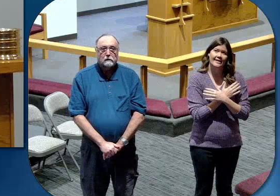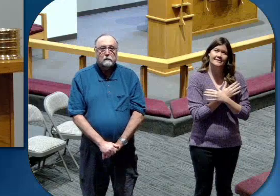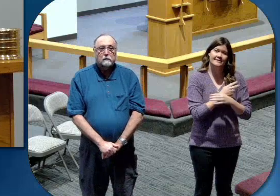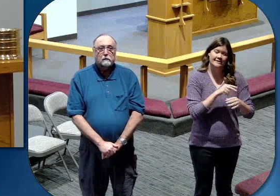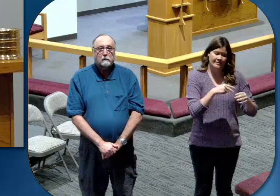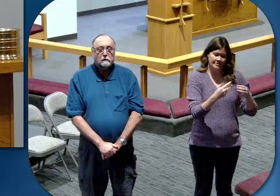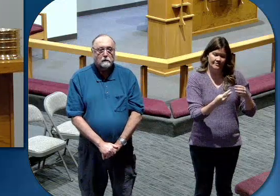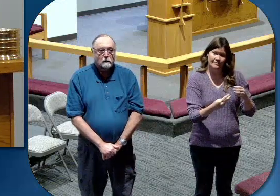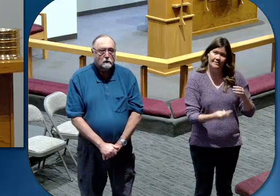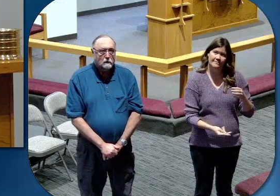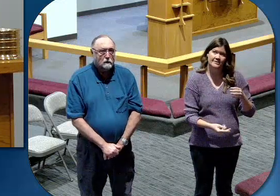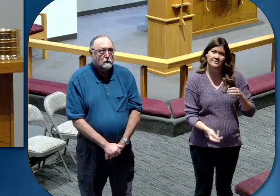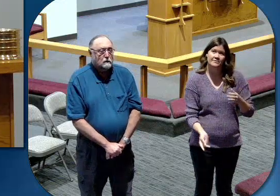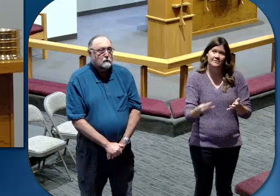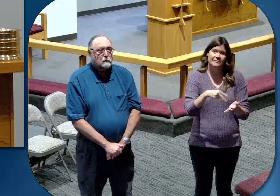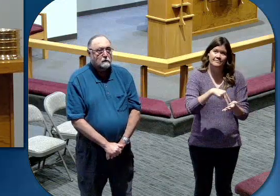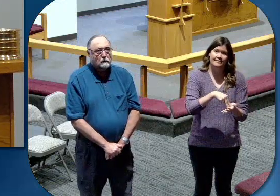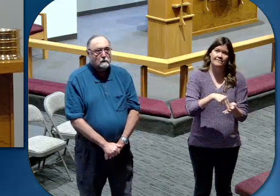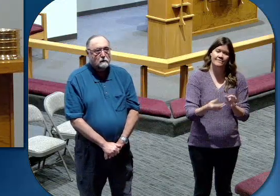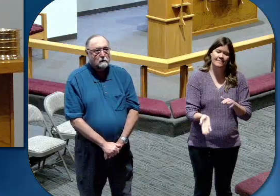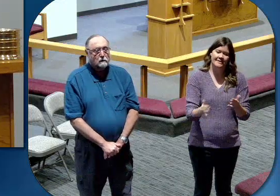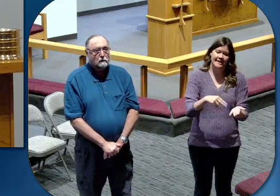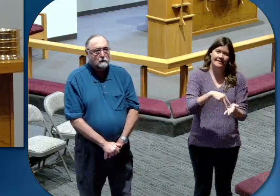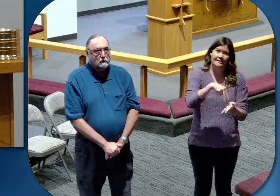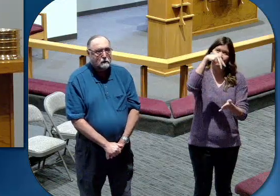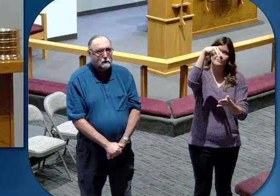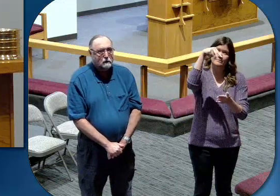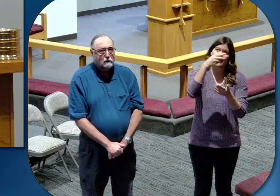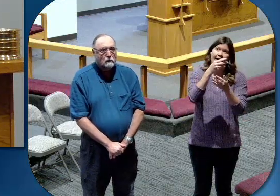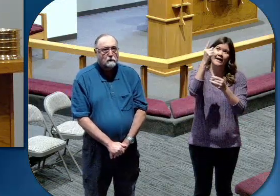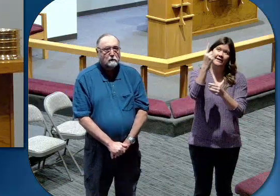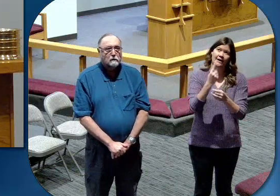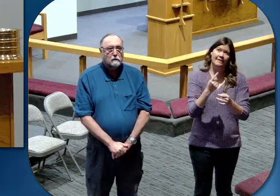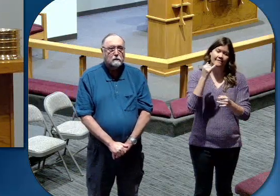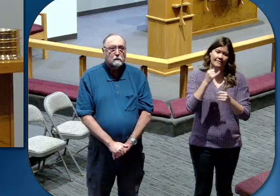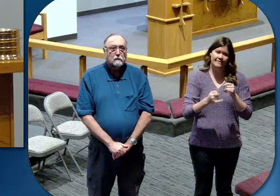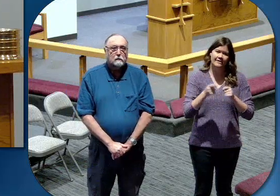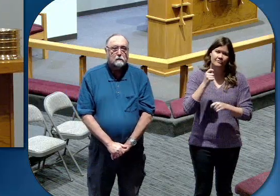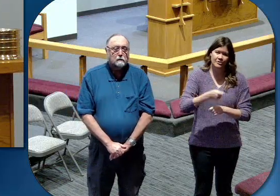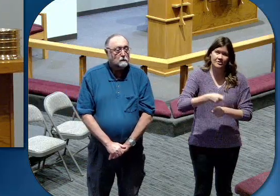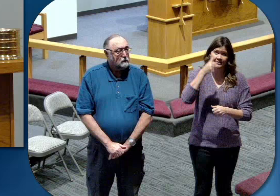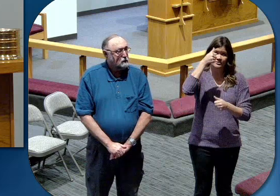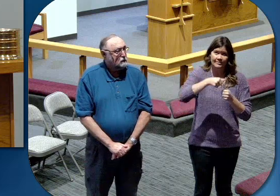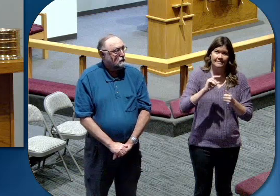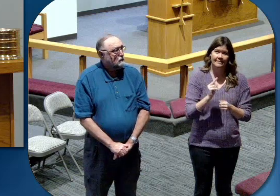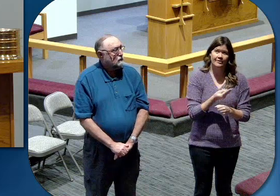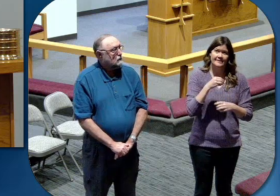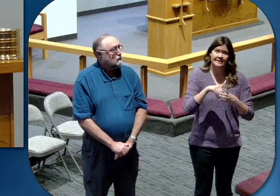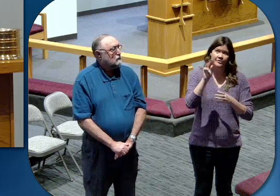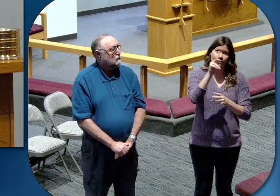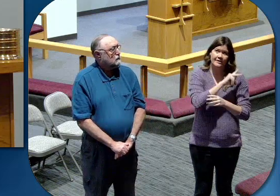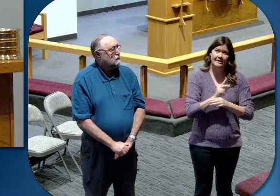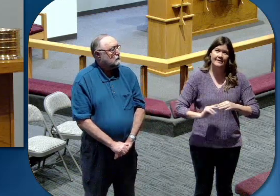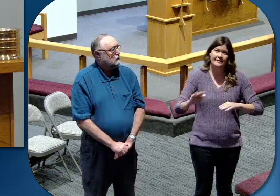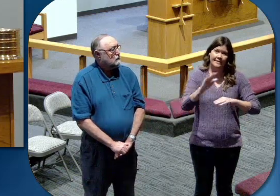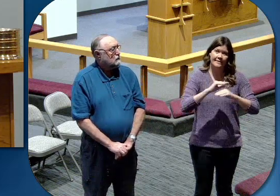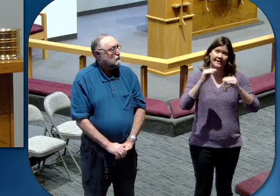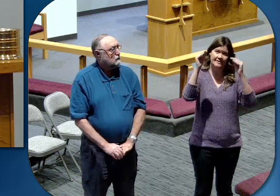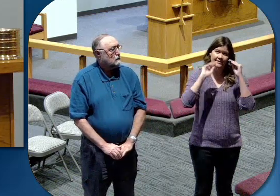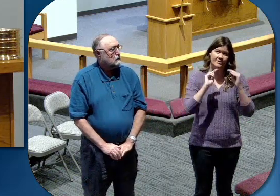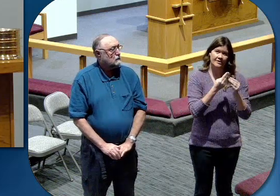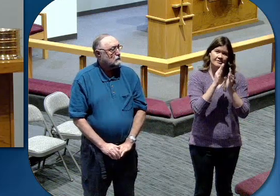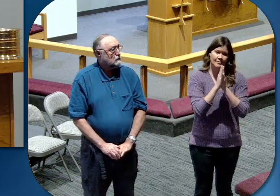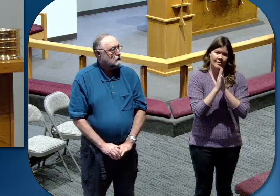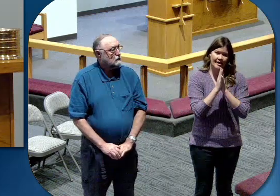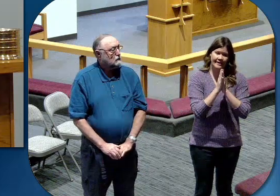ascension into heaven, your coming for the final judgment. So remember us in your kingdom and teach us to pray. Our